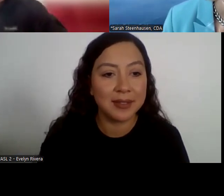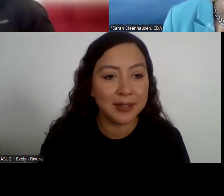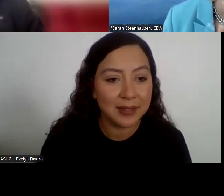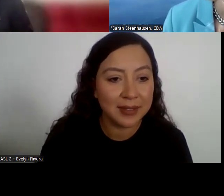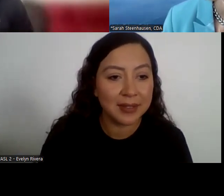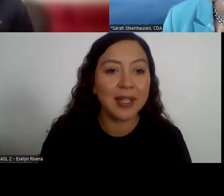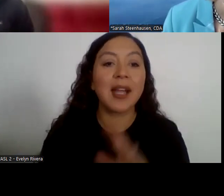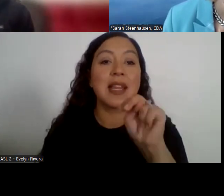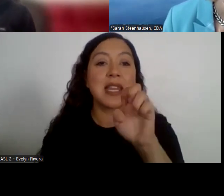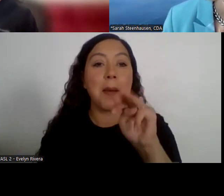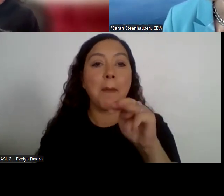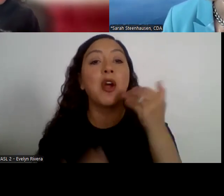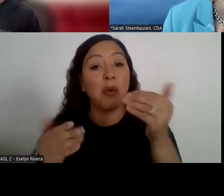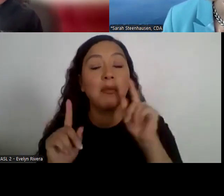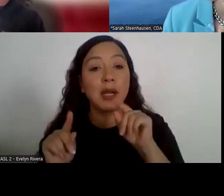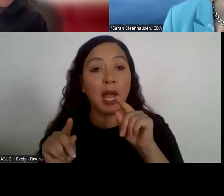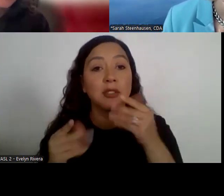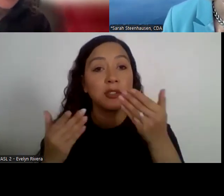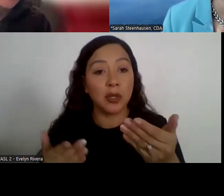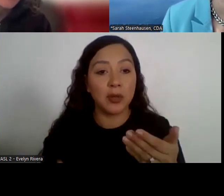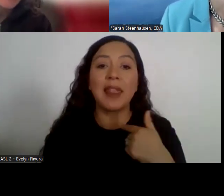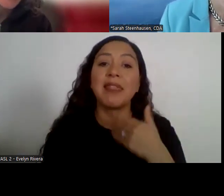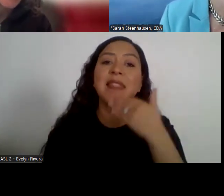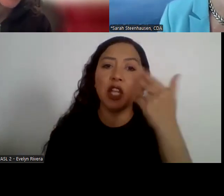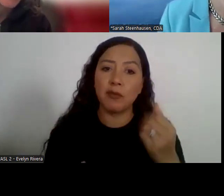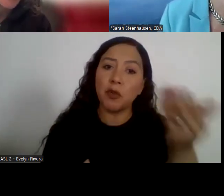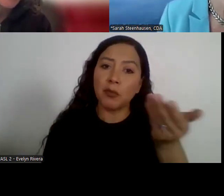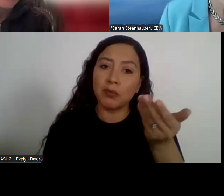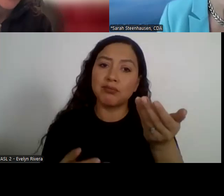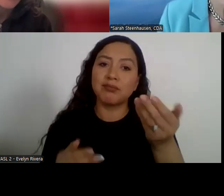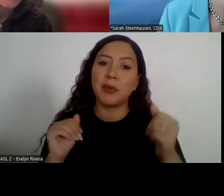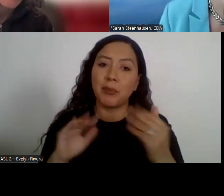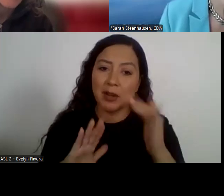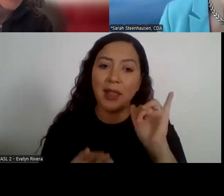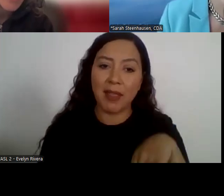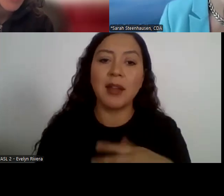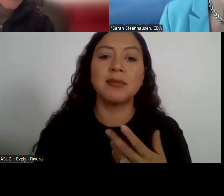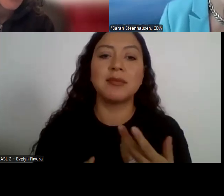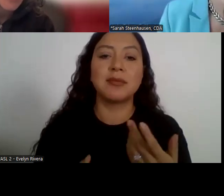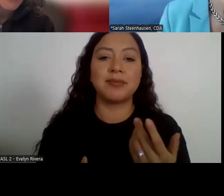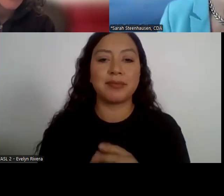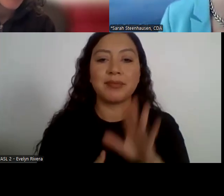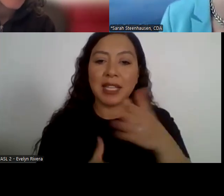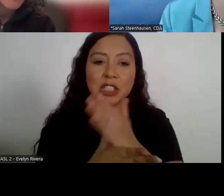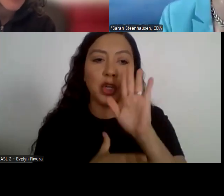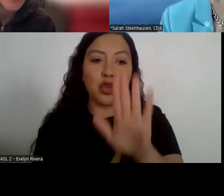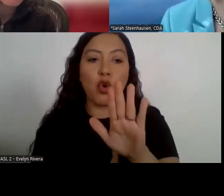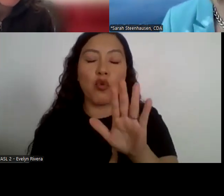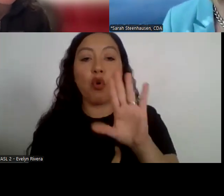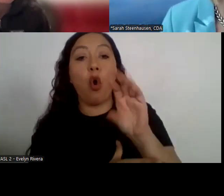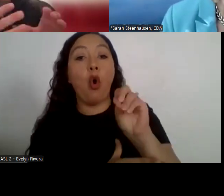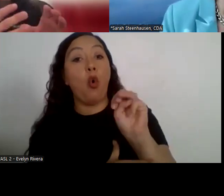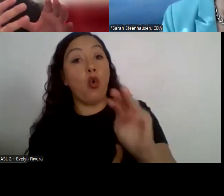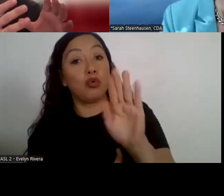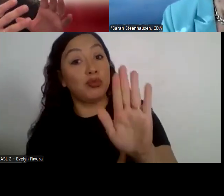team's mean, been I'm focused. happy. I mean, thank you for bringing that up and also kind of for sharing your own experience with this. We find that